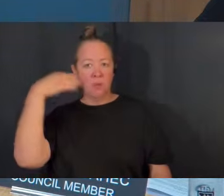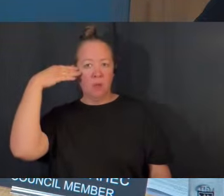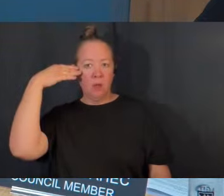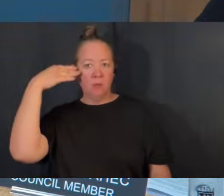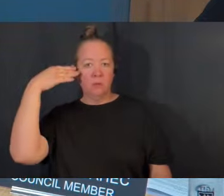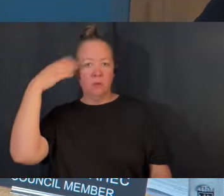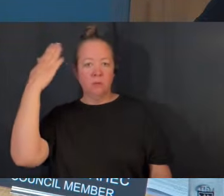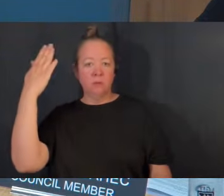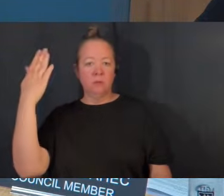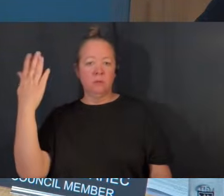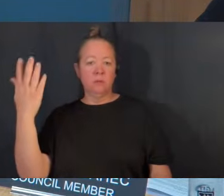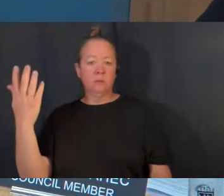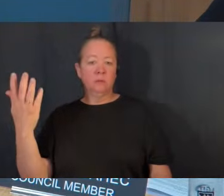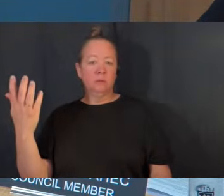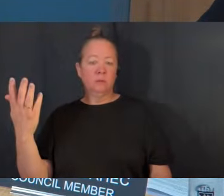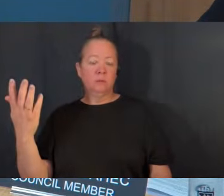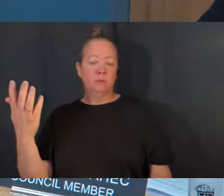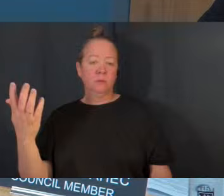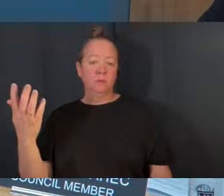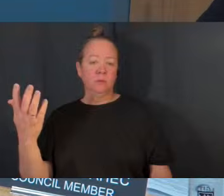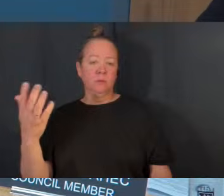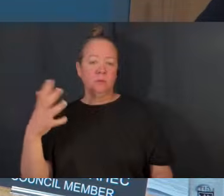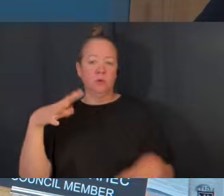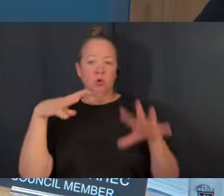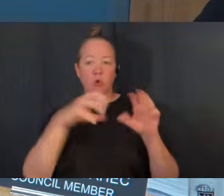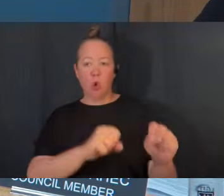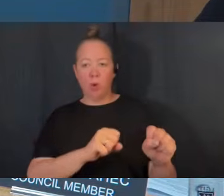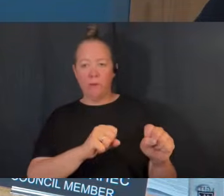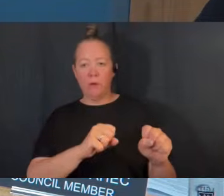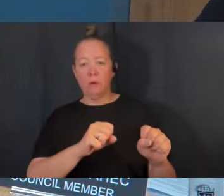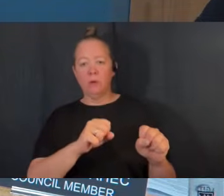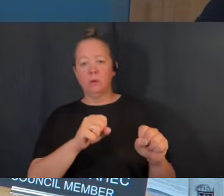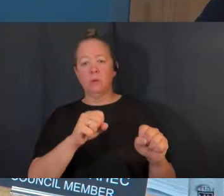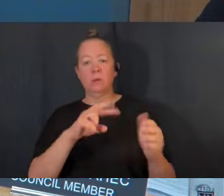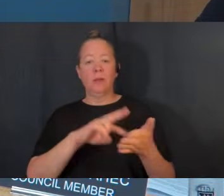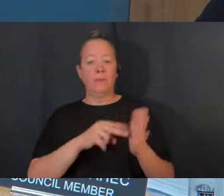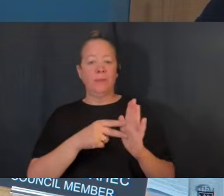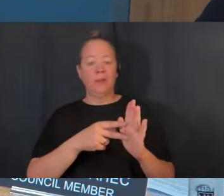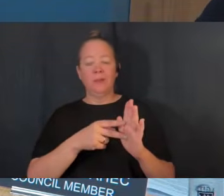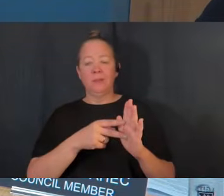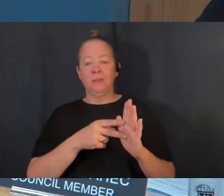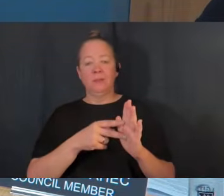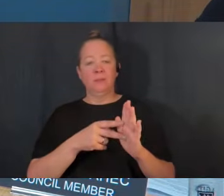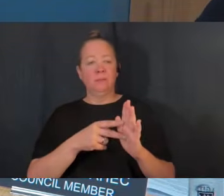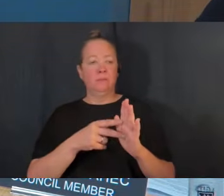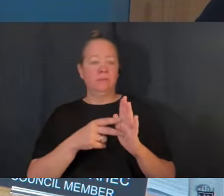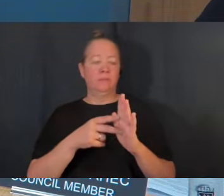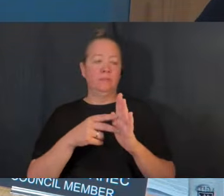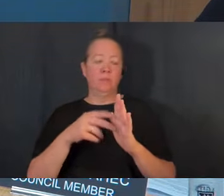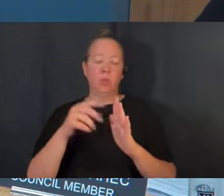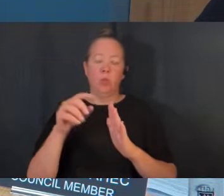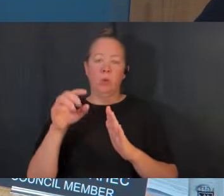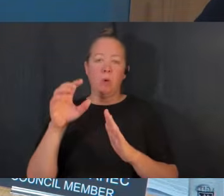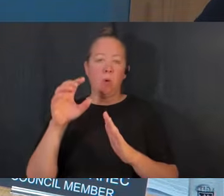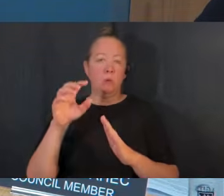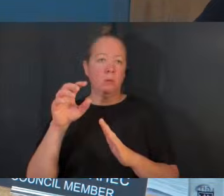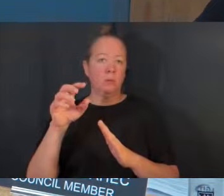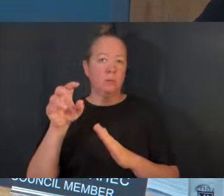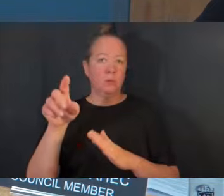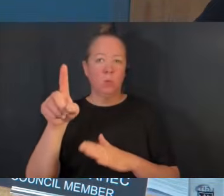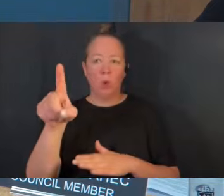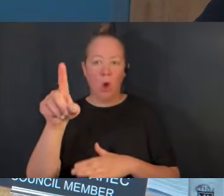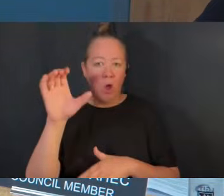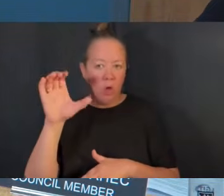very possibly hundreds of trucks going through there every day. And so I think that is its own